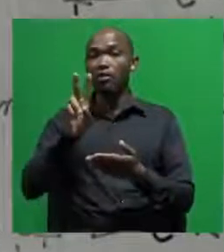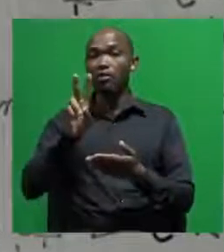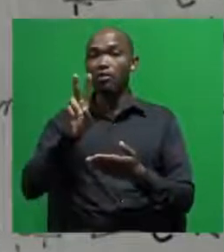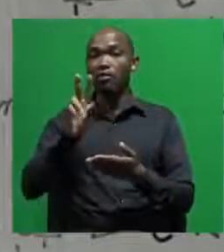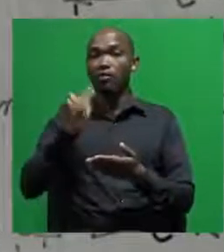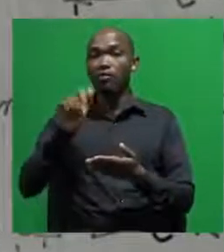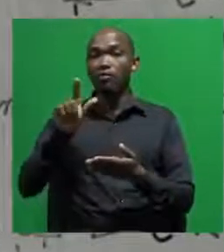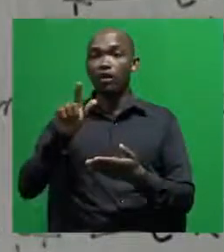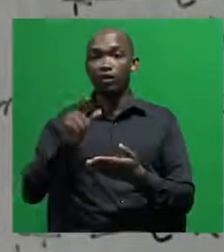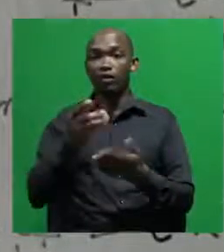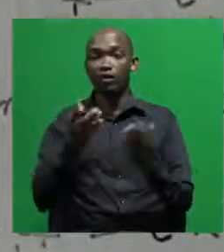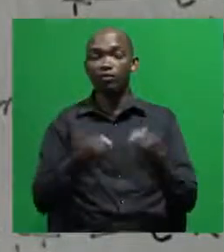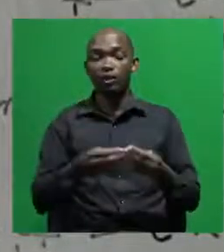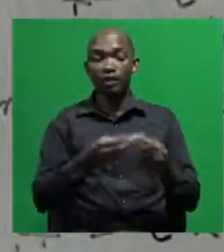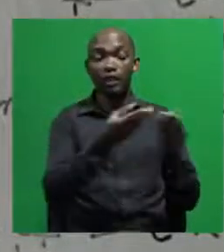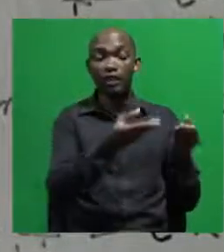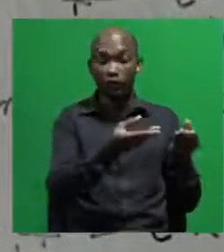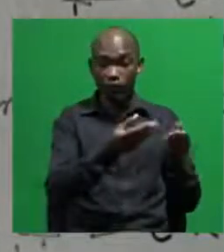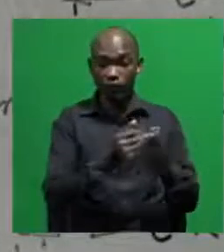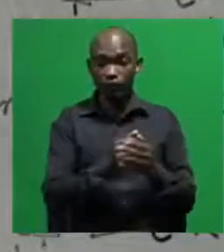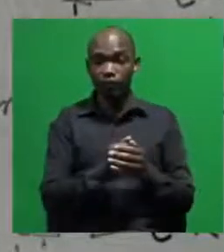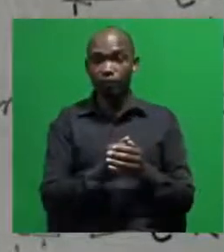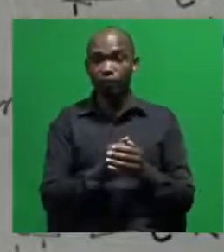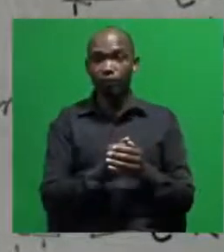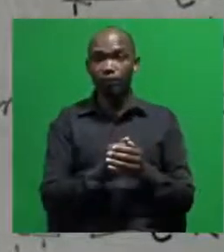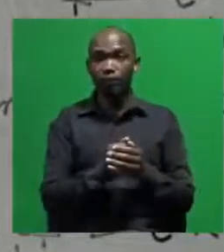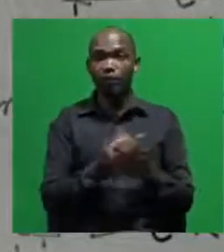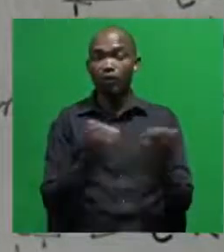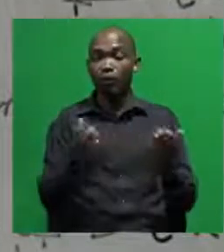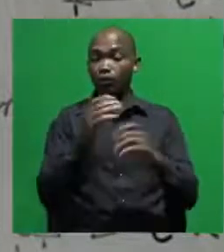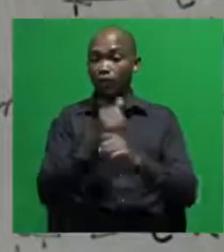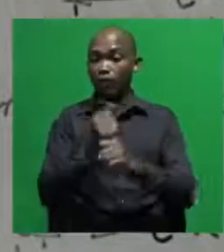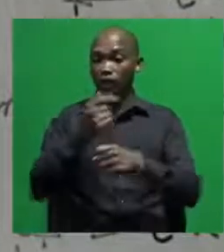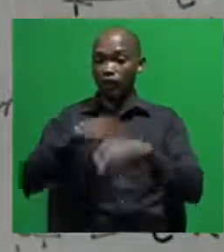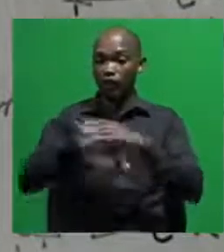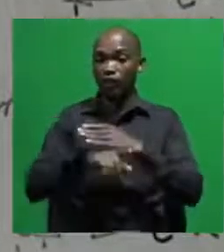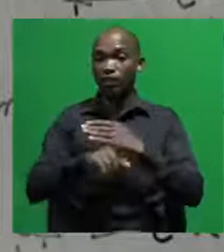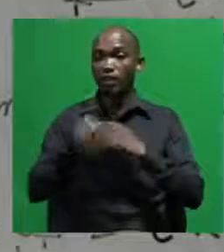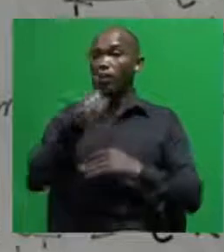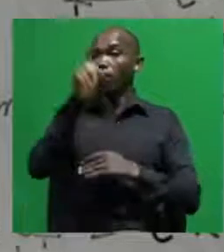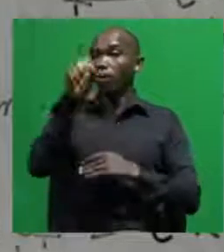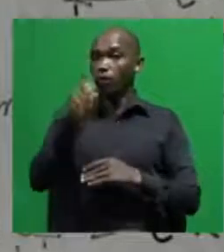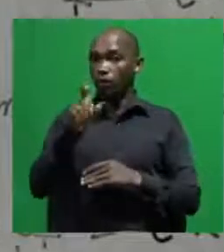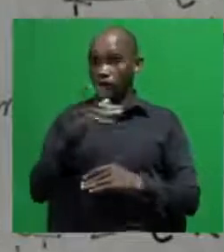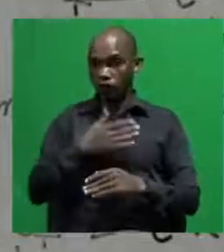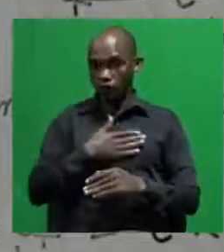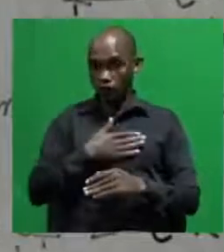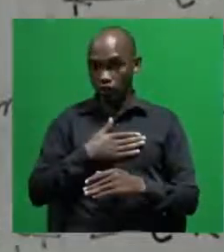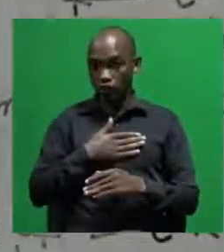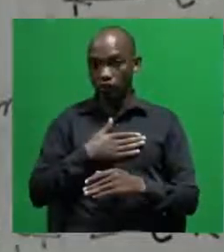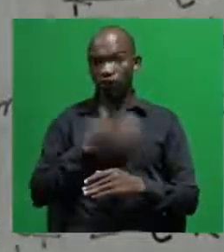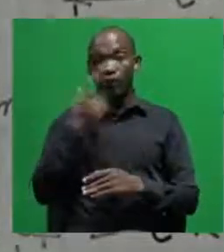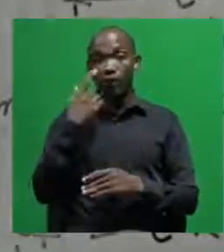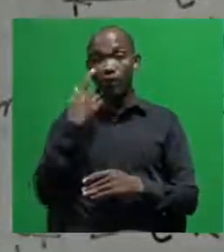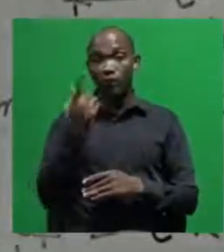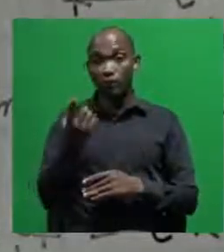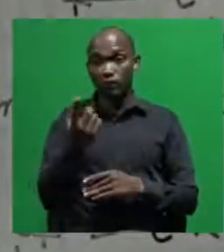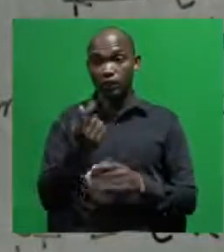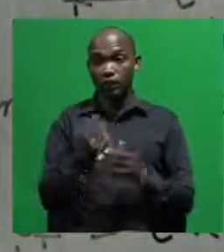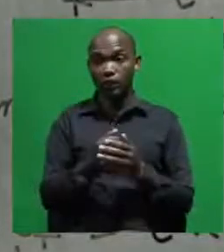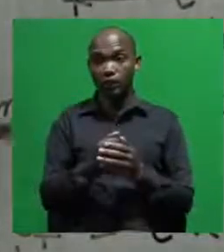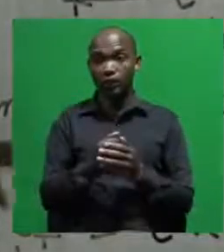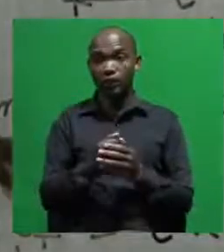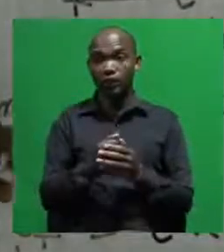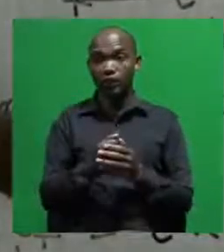So this is the given. What we have from there As we have seen